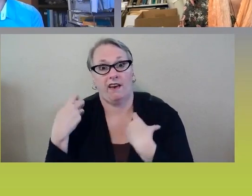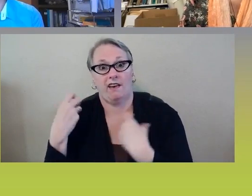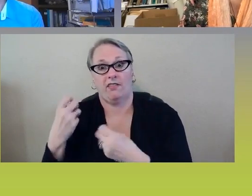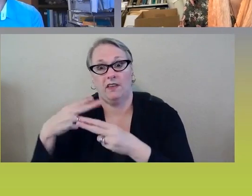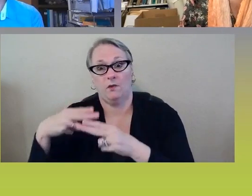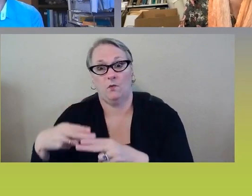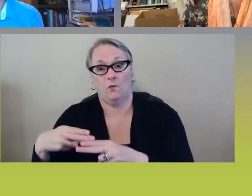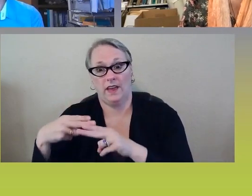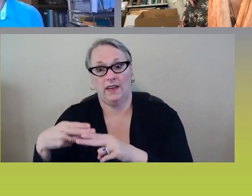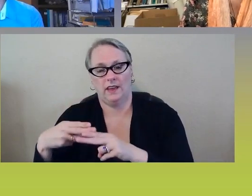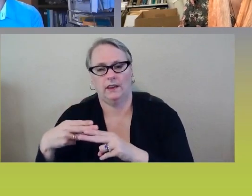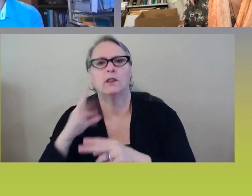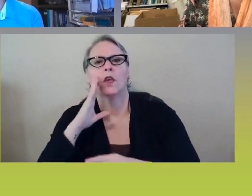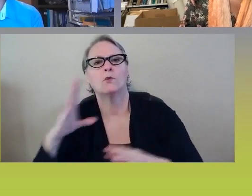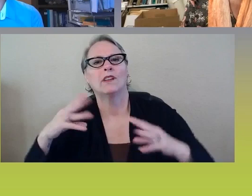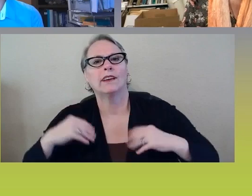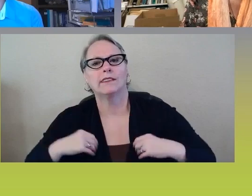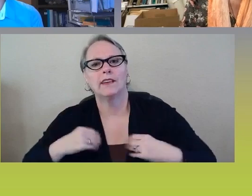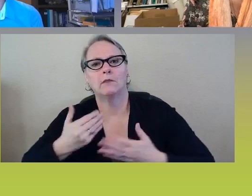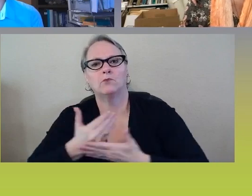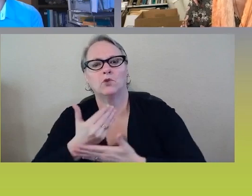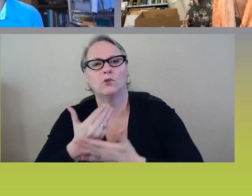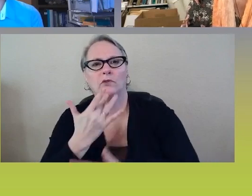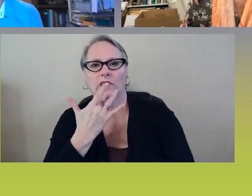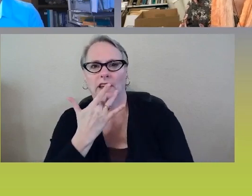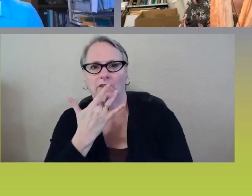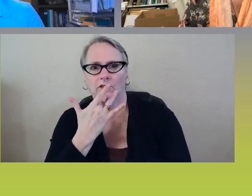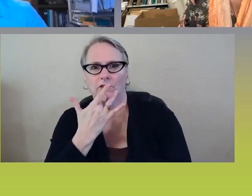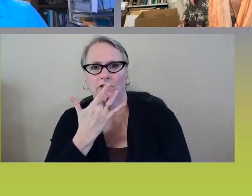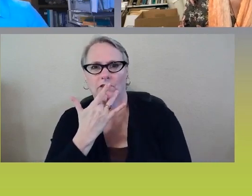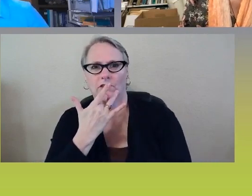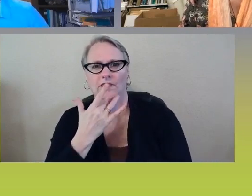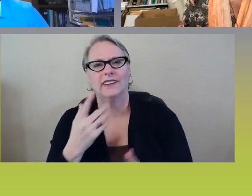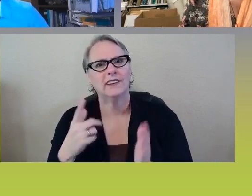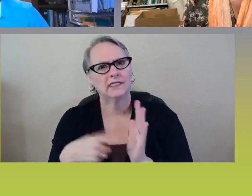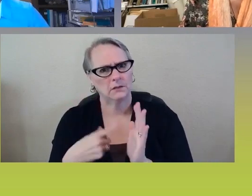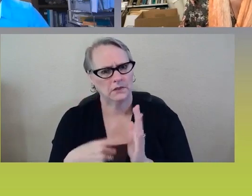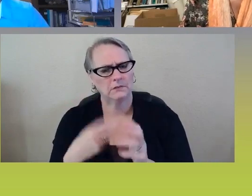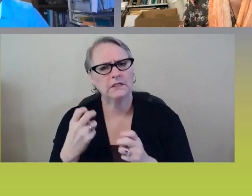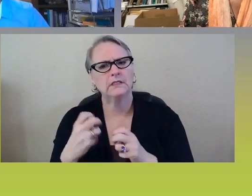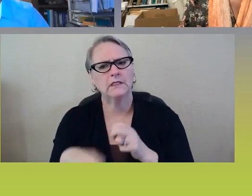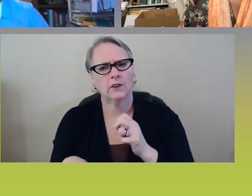that accept new flavors. And sometimes it's difficult